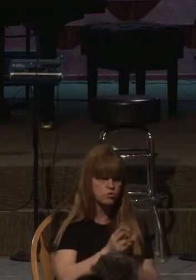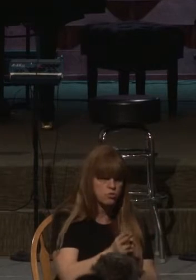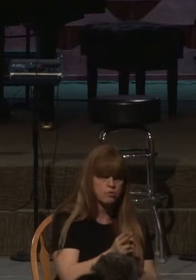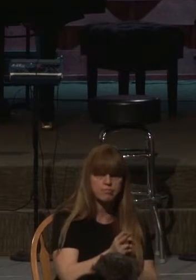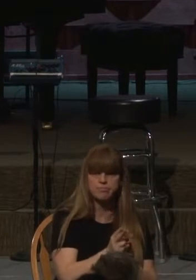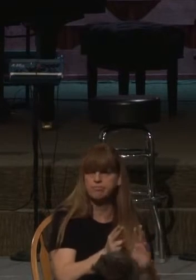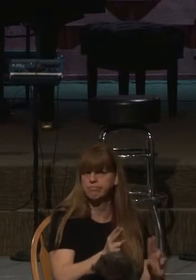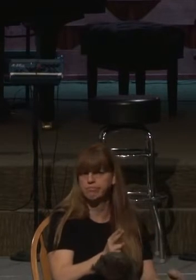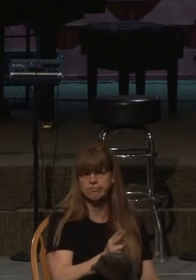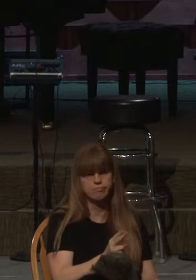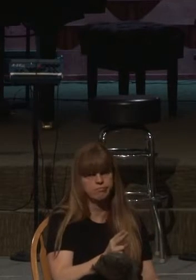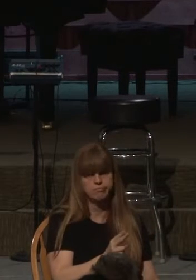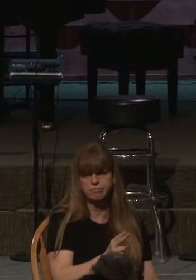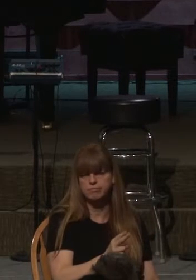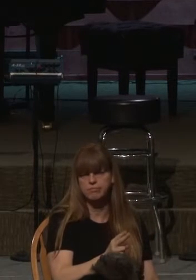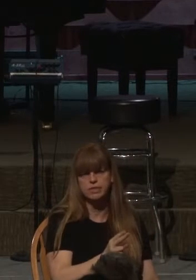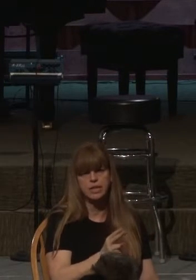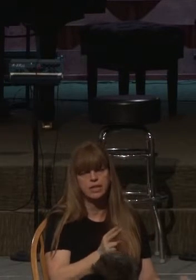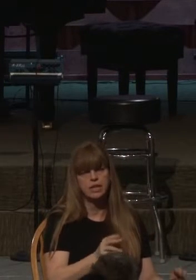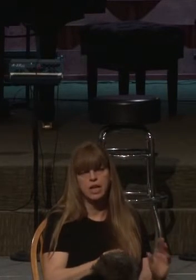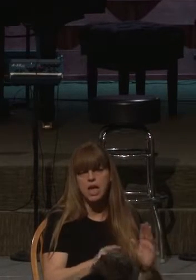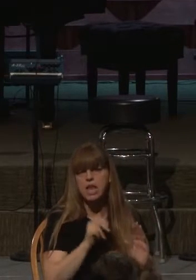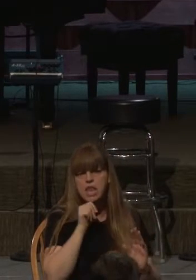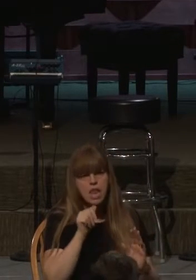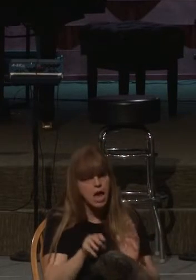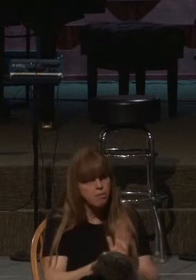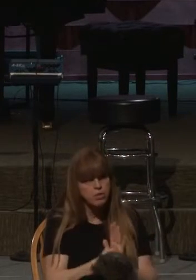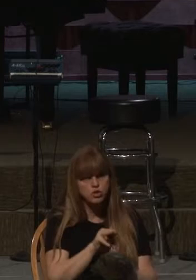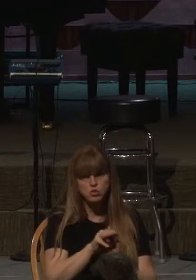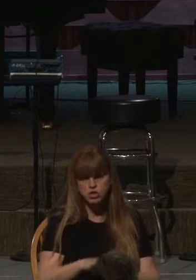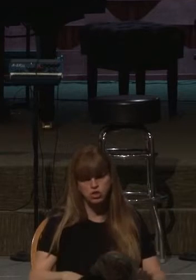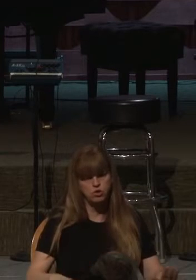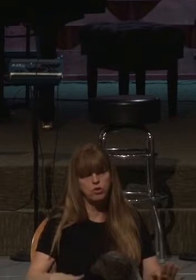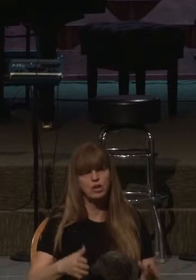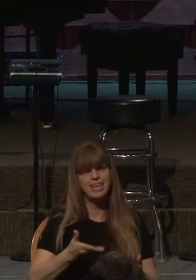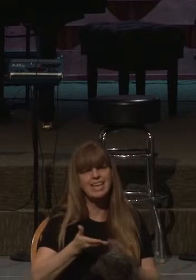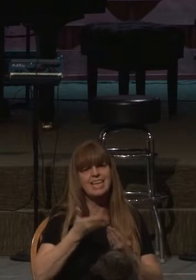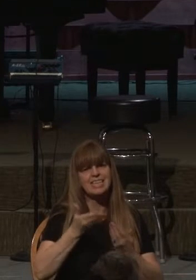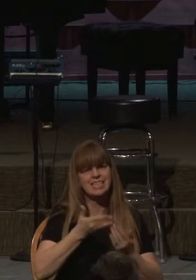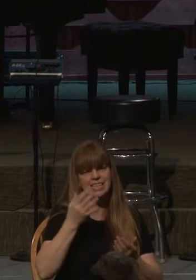immature children are easily fooled, aren't they?